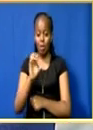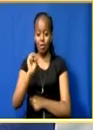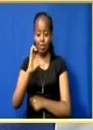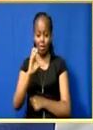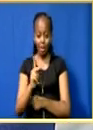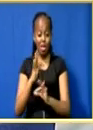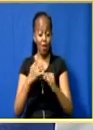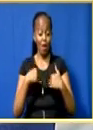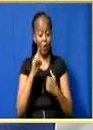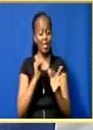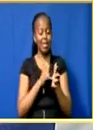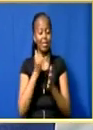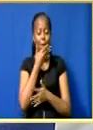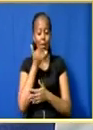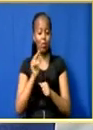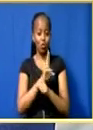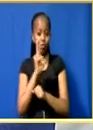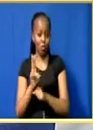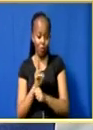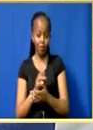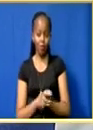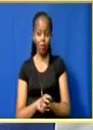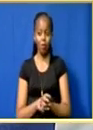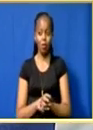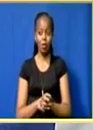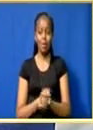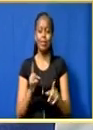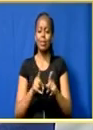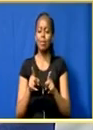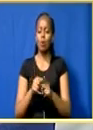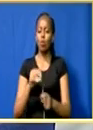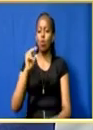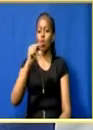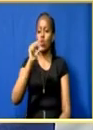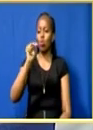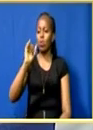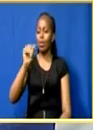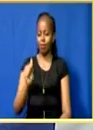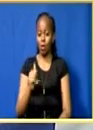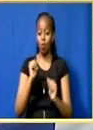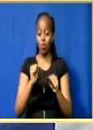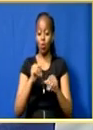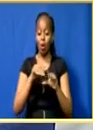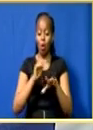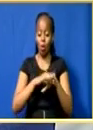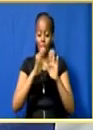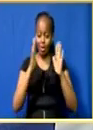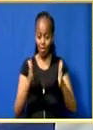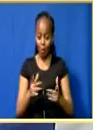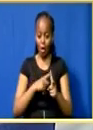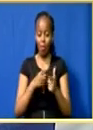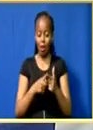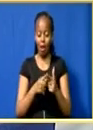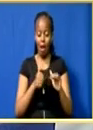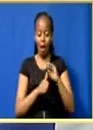nylon sack, it is the best to use. A nylon sack is a gunia. Yes. Okay. So you can put it on the table and then you